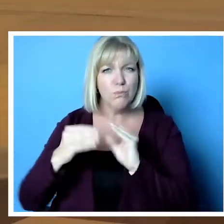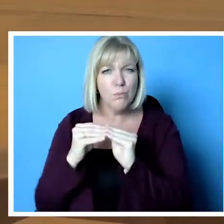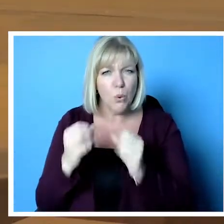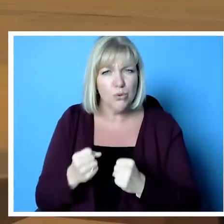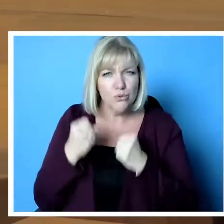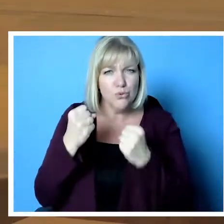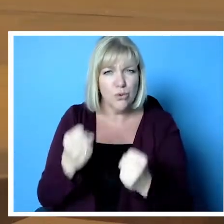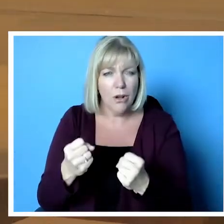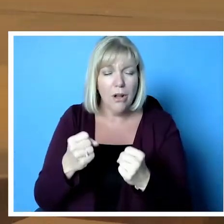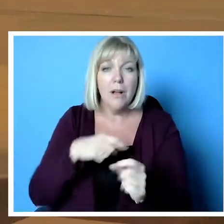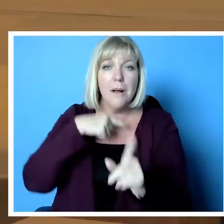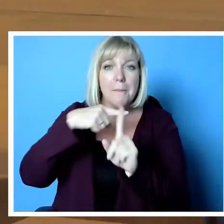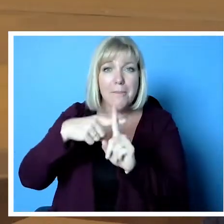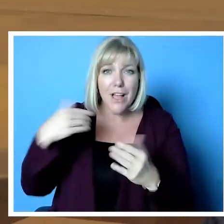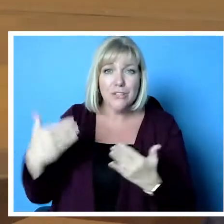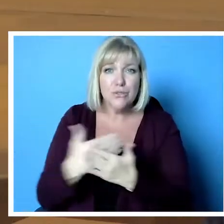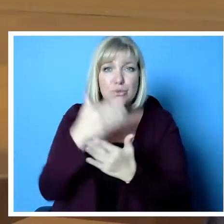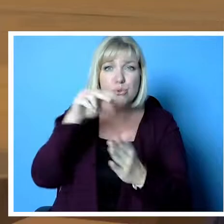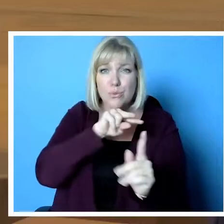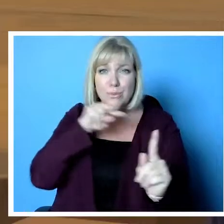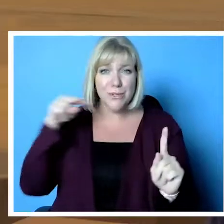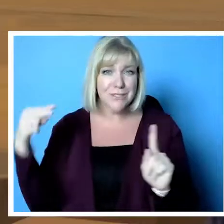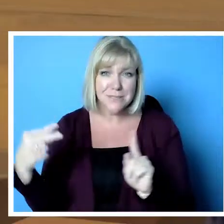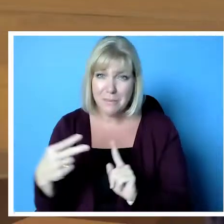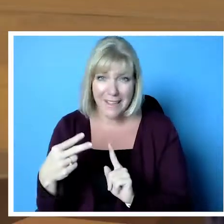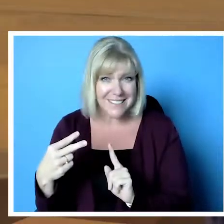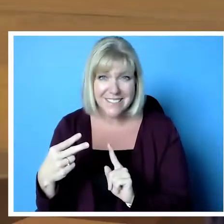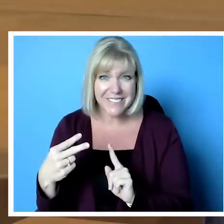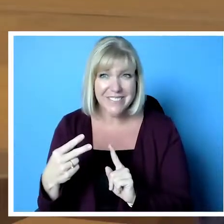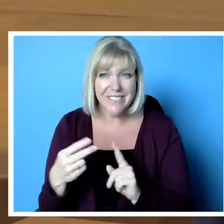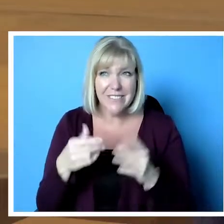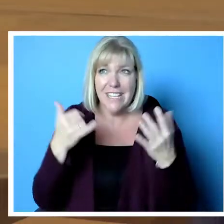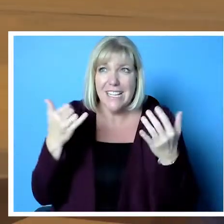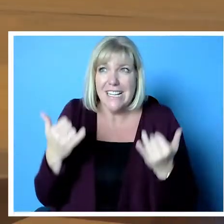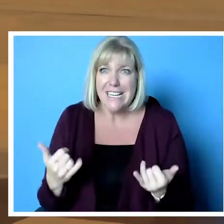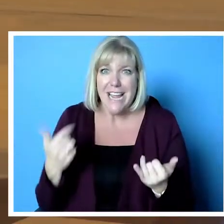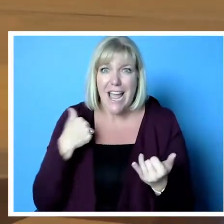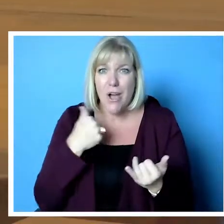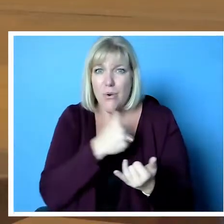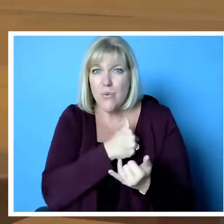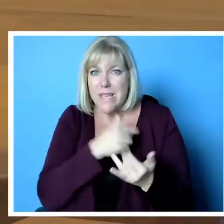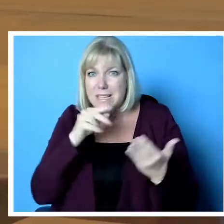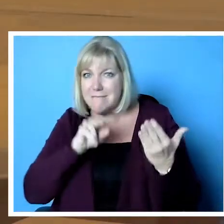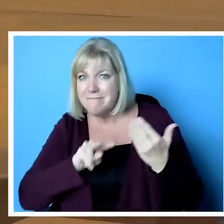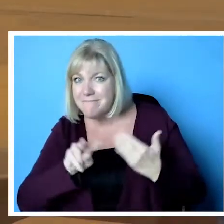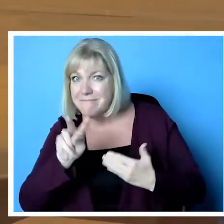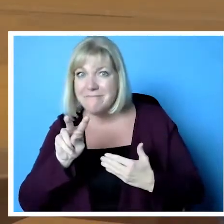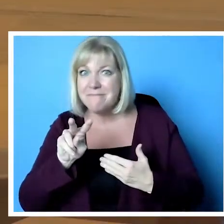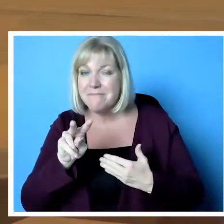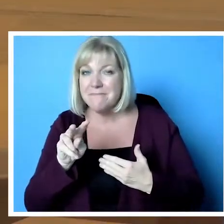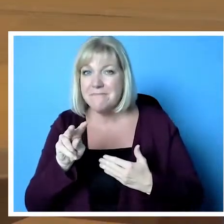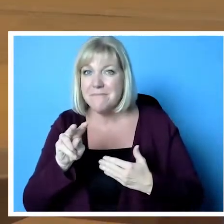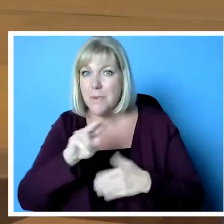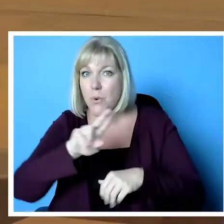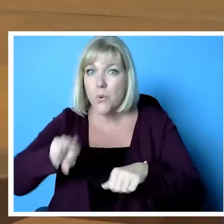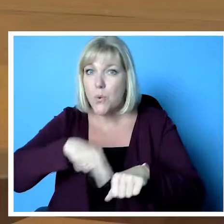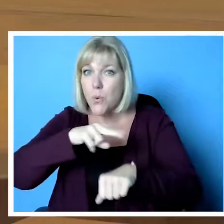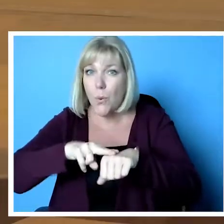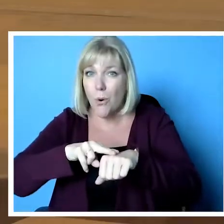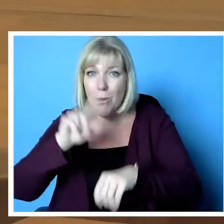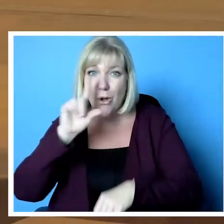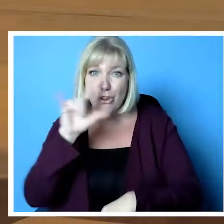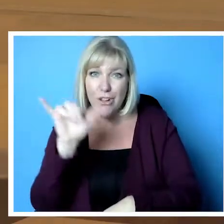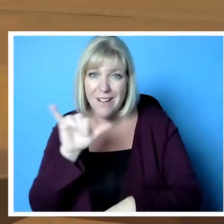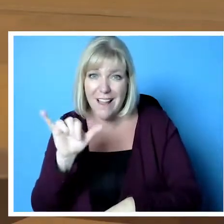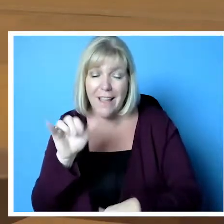on crossing this threshold of going into some sort of better normal. It has